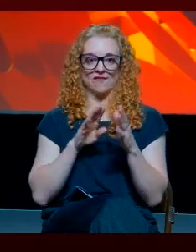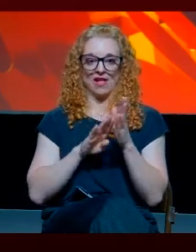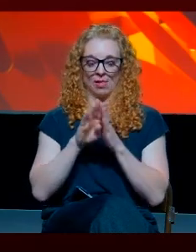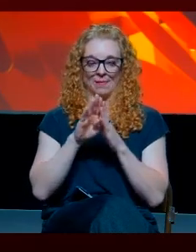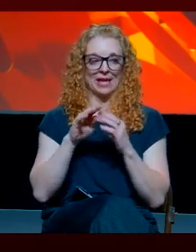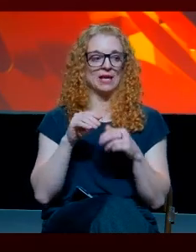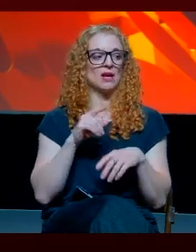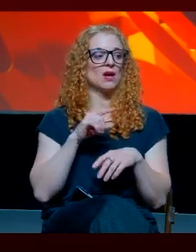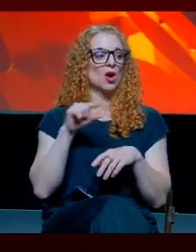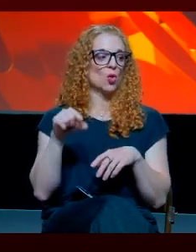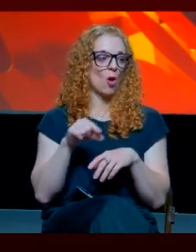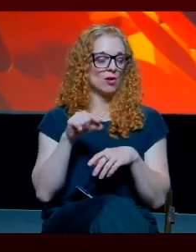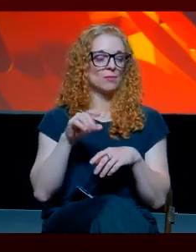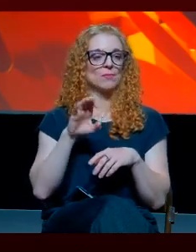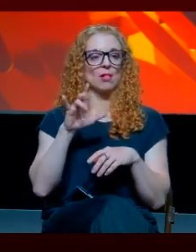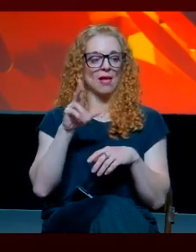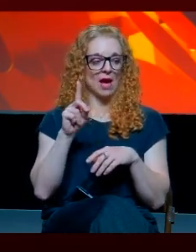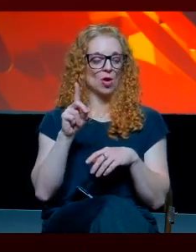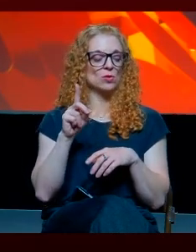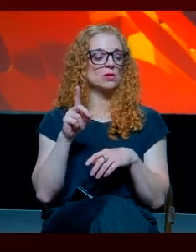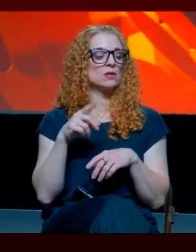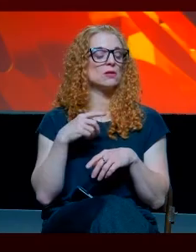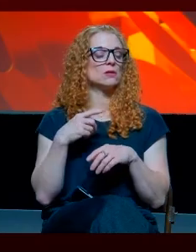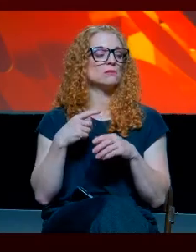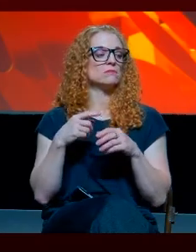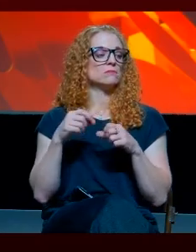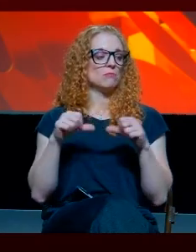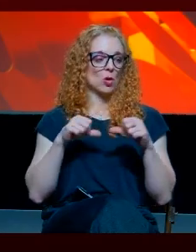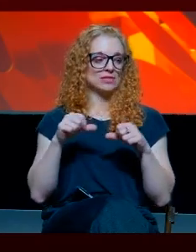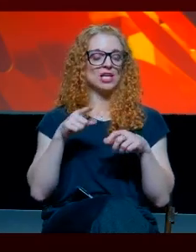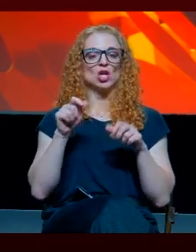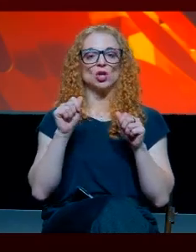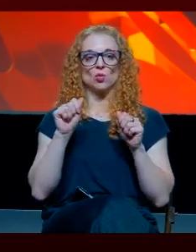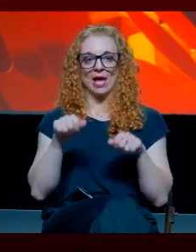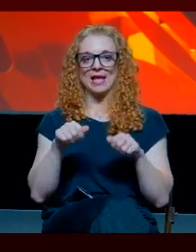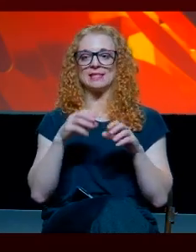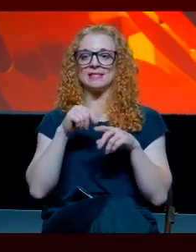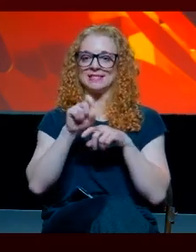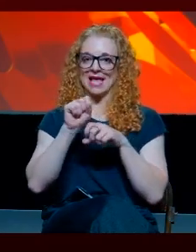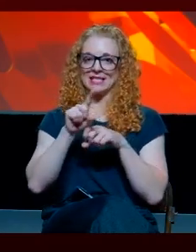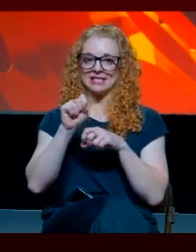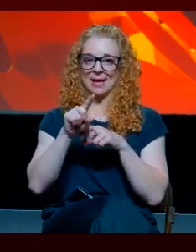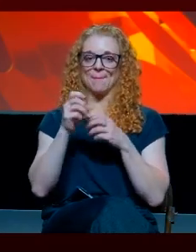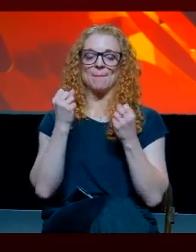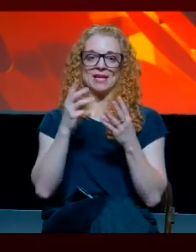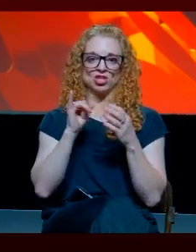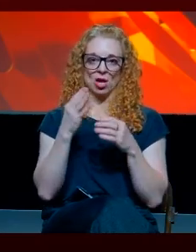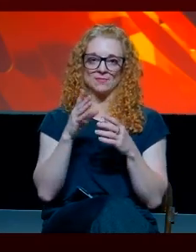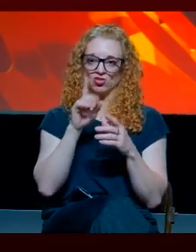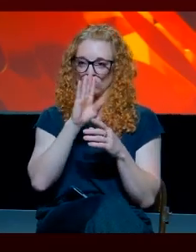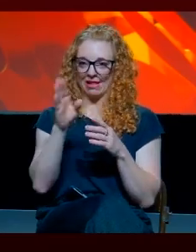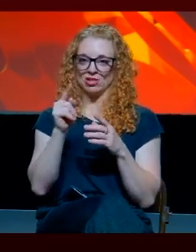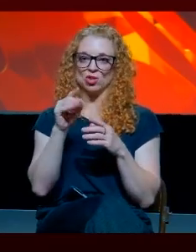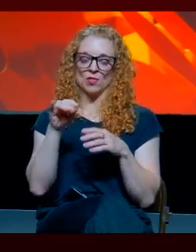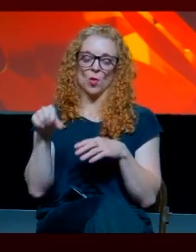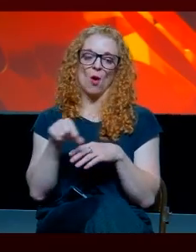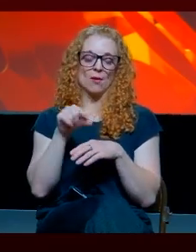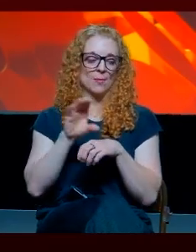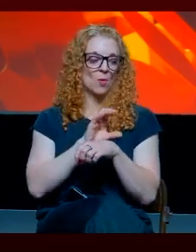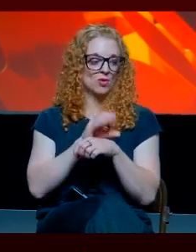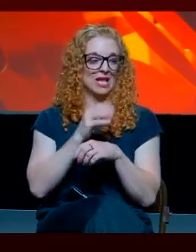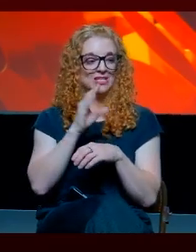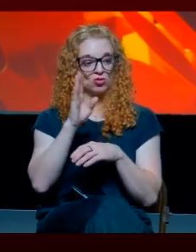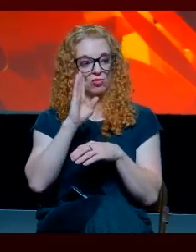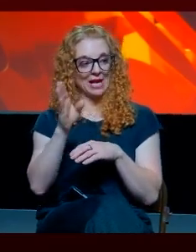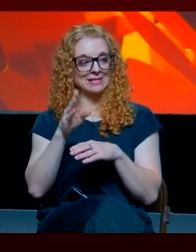essentially quantum cloud bursting, where you can send many jobs directly to the quantum computers, as well as direct